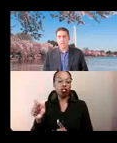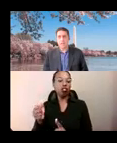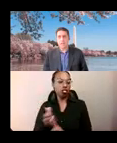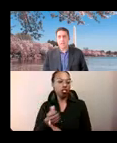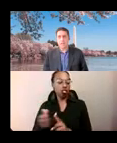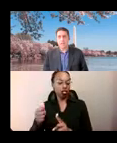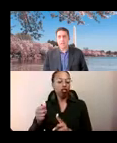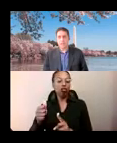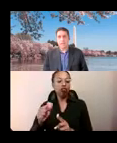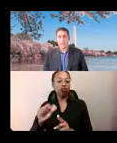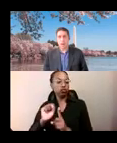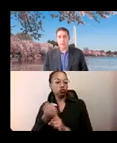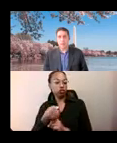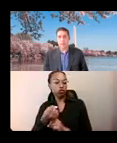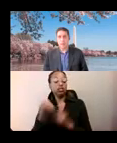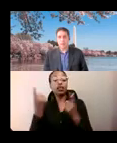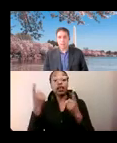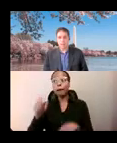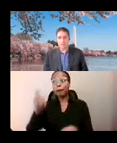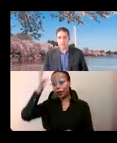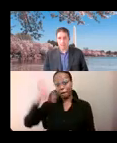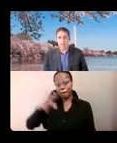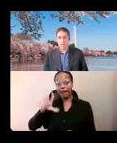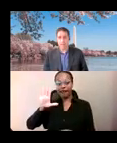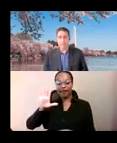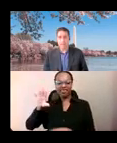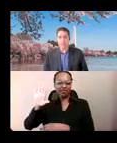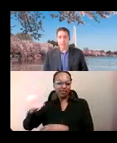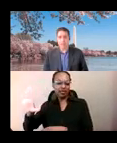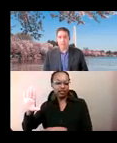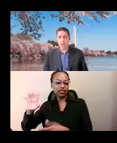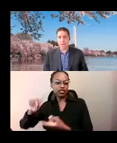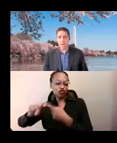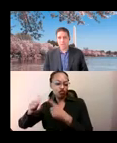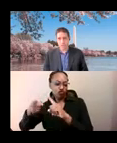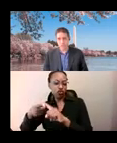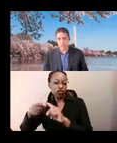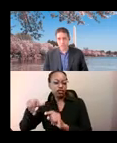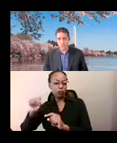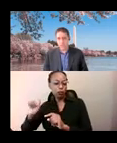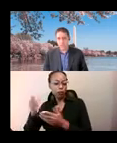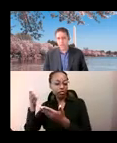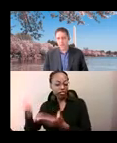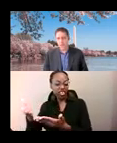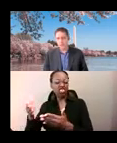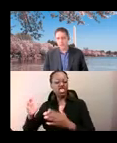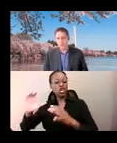had been searched in a friend's apartment in an invasive and humiliating way. We sued